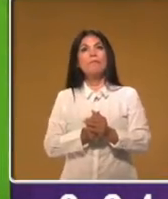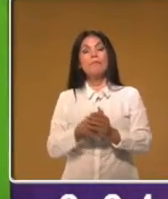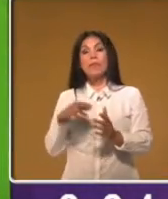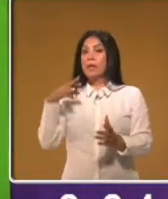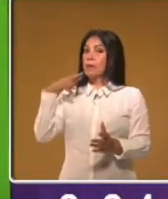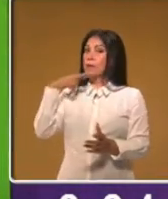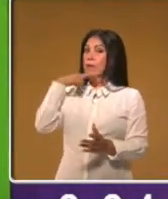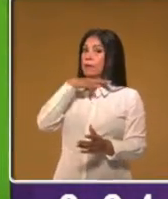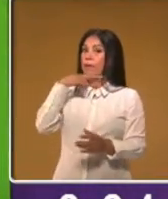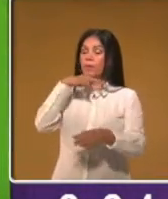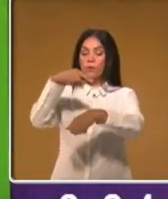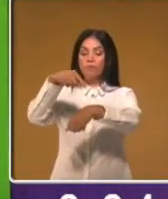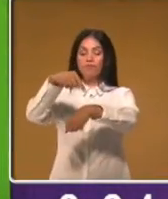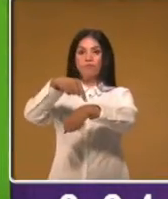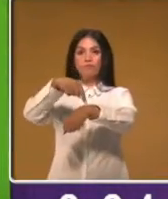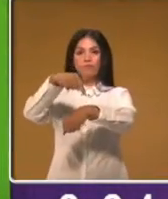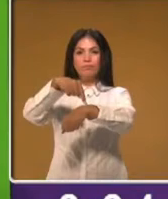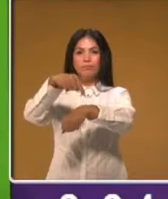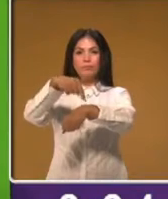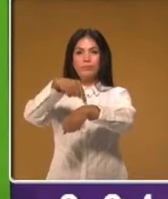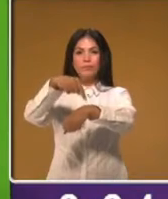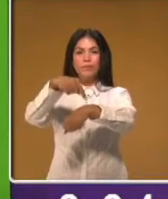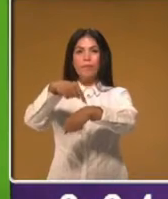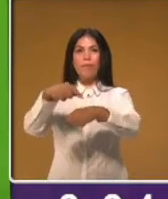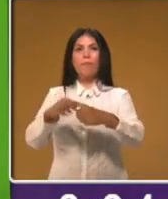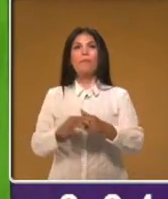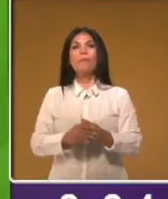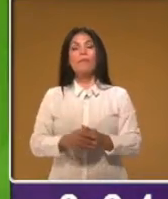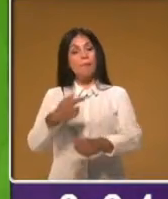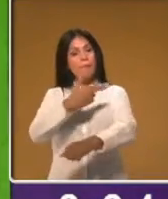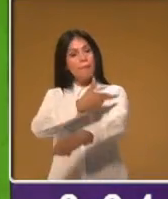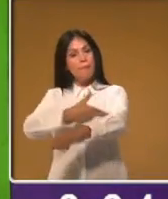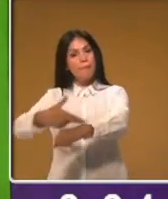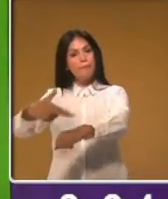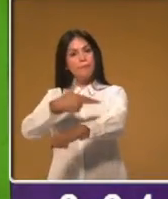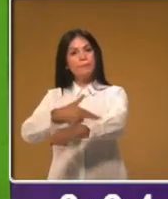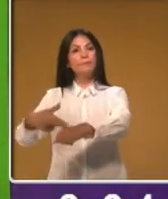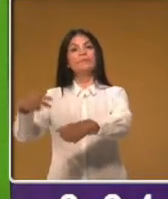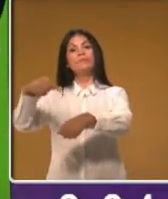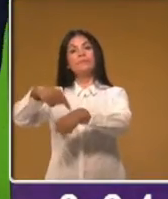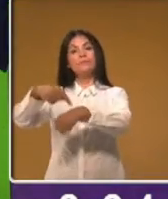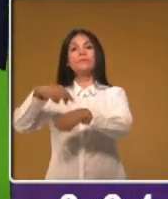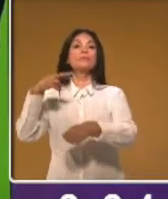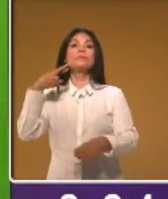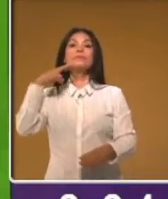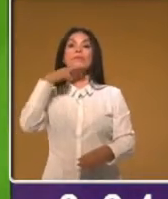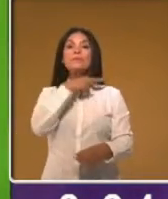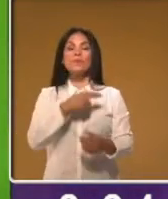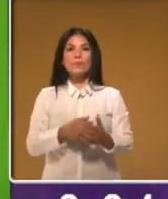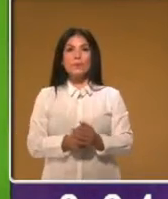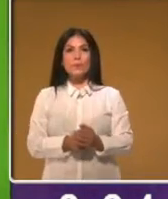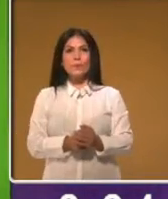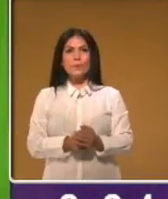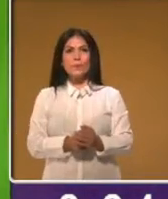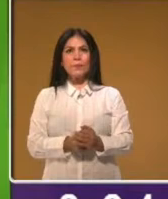sorry, and then immediately I offer the solution. I am so sorry for that.